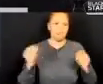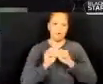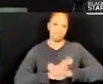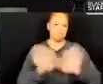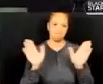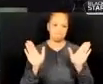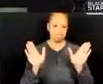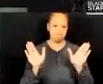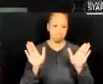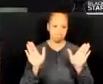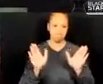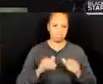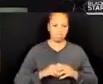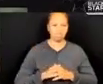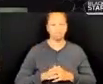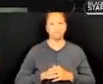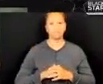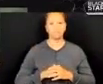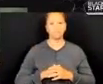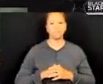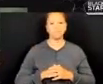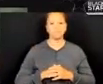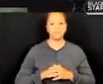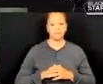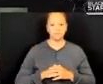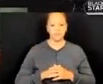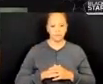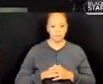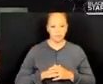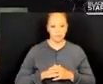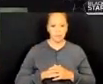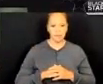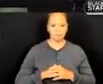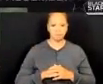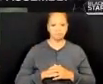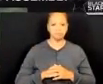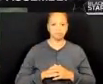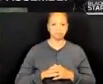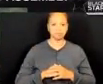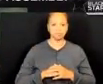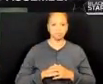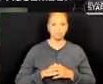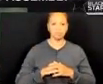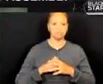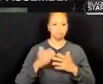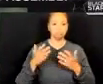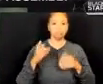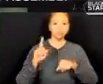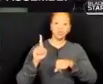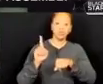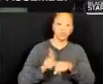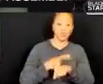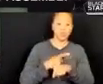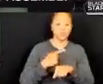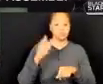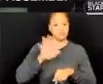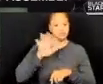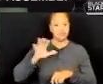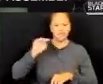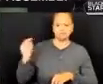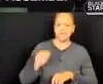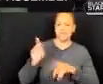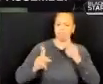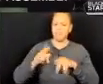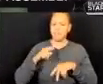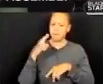As long as 55 million people are facing voter suppression, let us be clear,